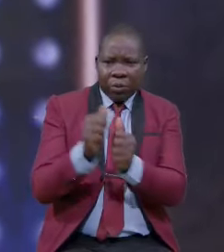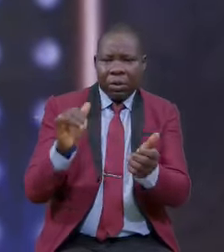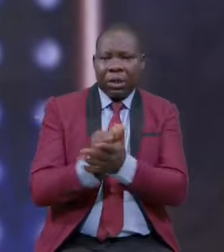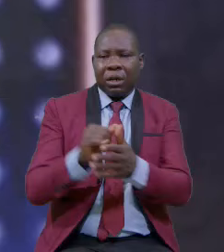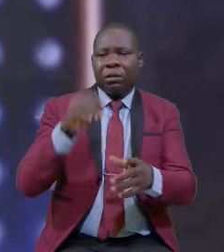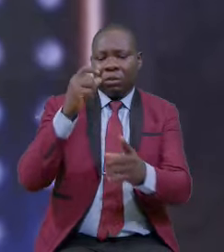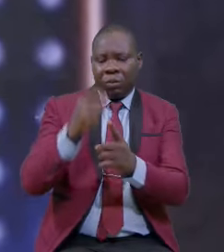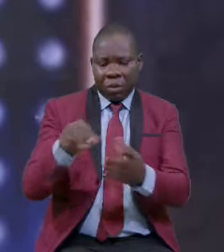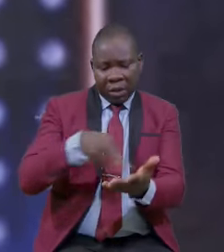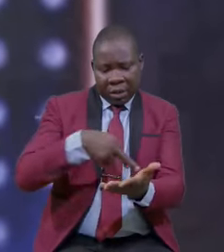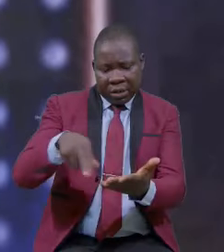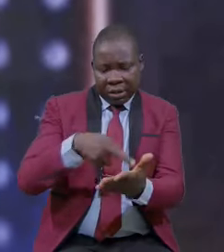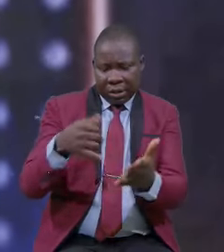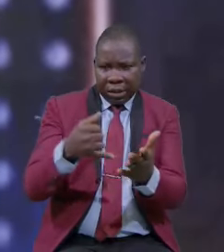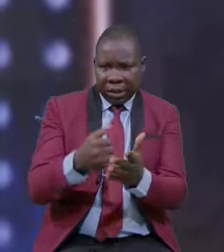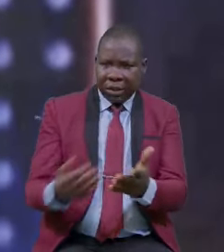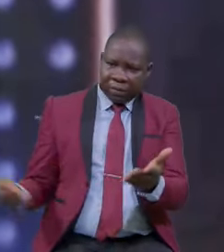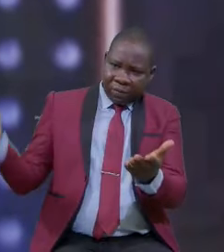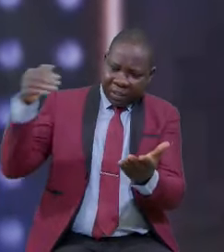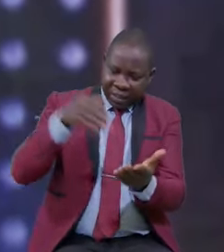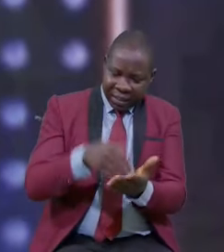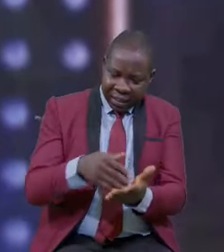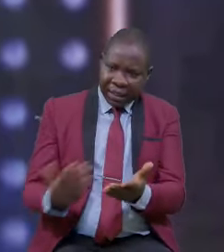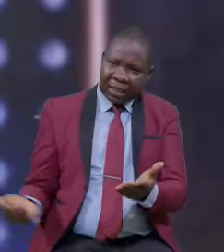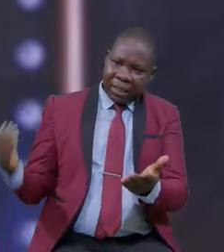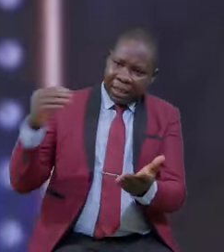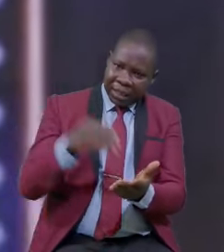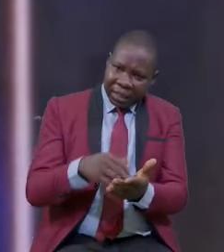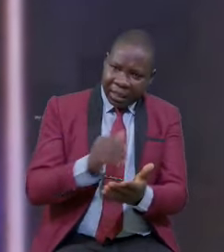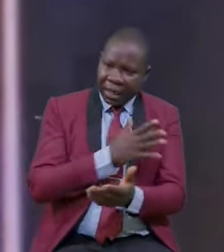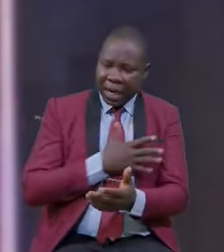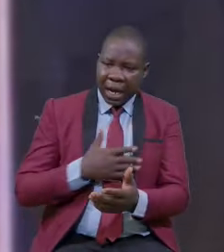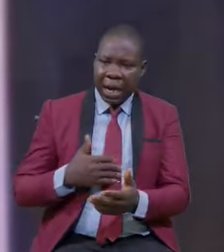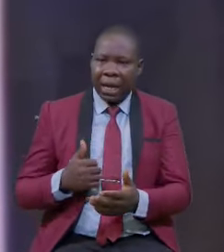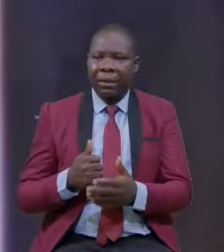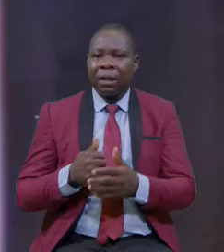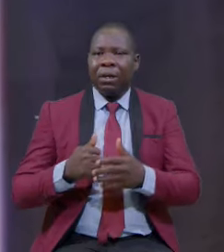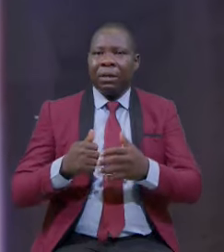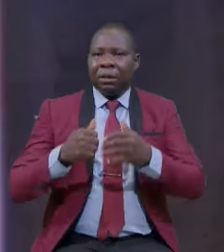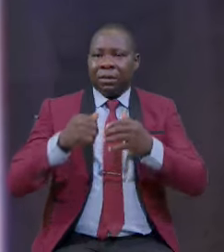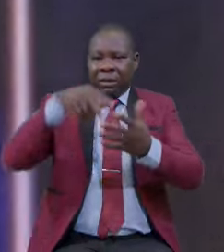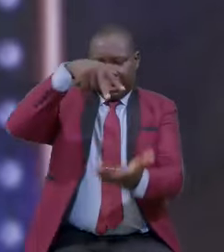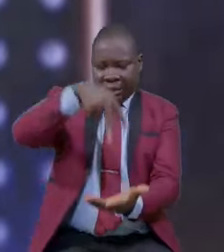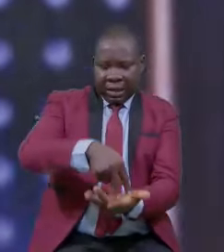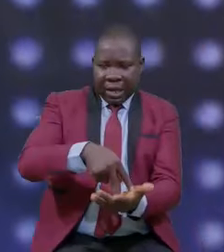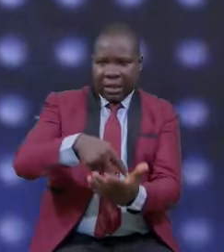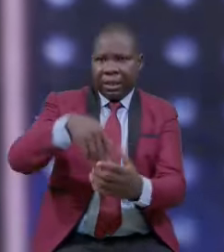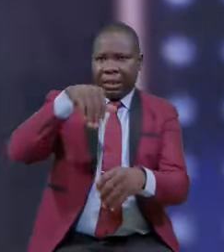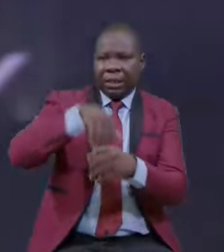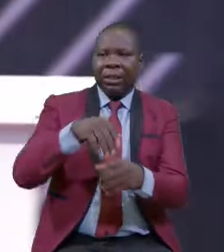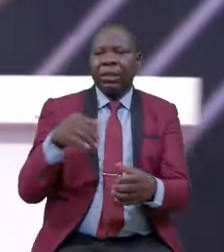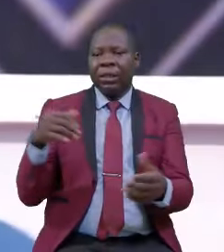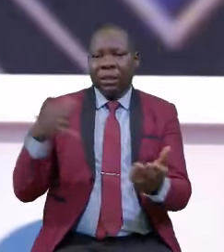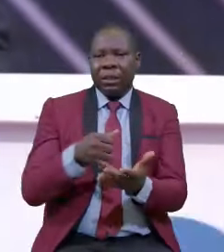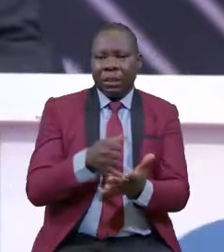it and read it again, and then confide in it. Let it build your confidence and let it